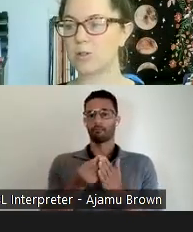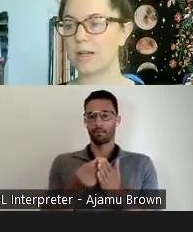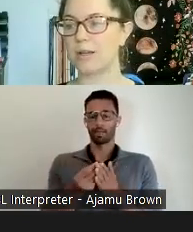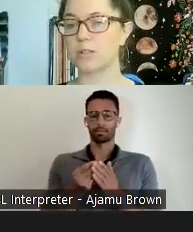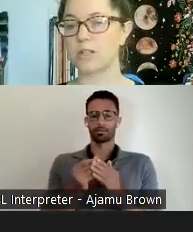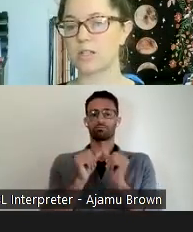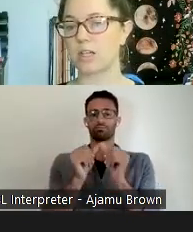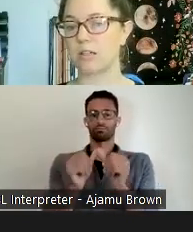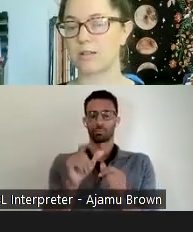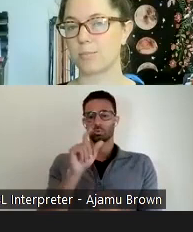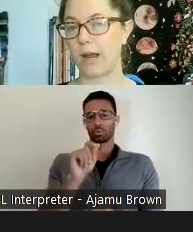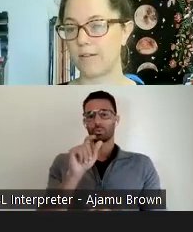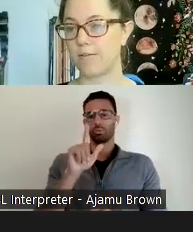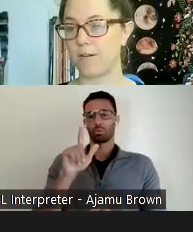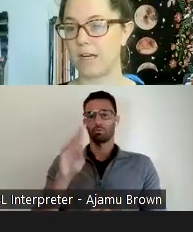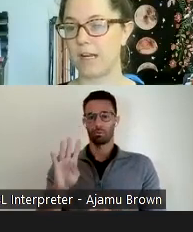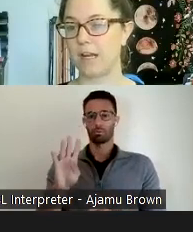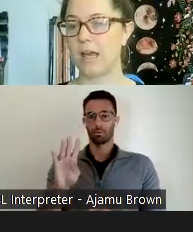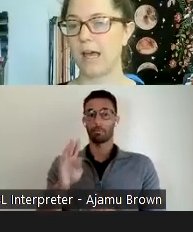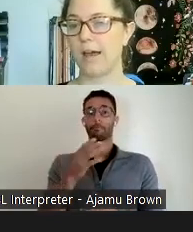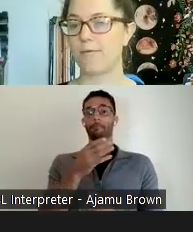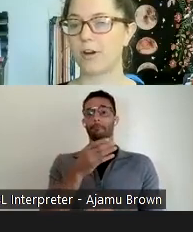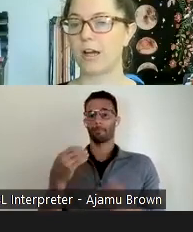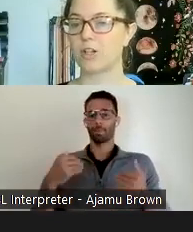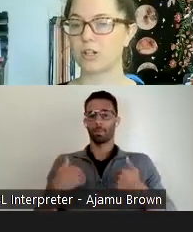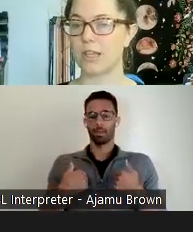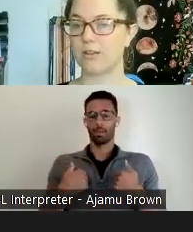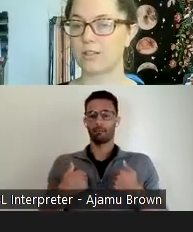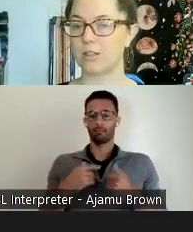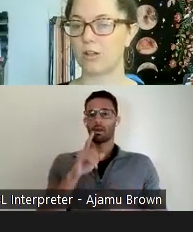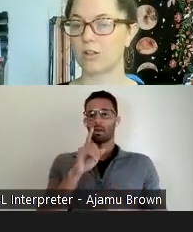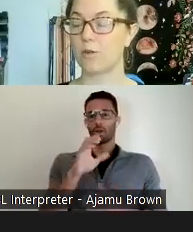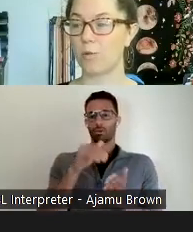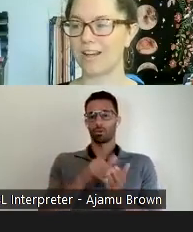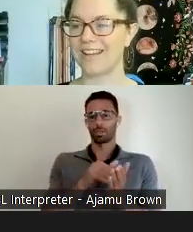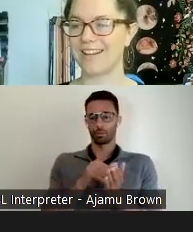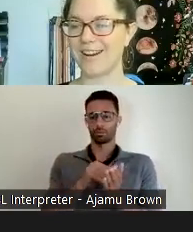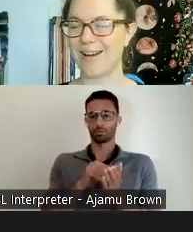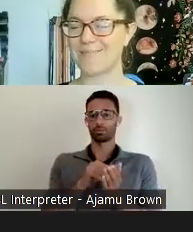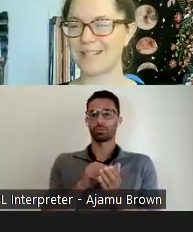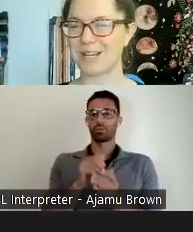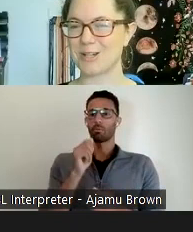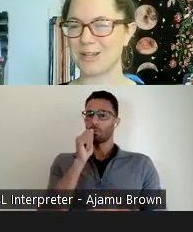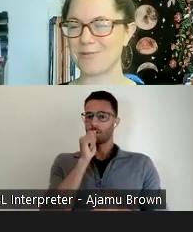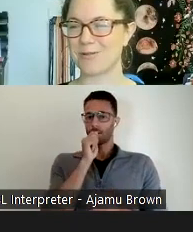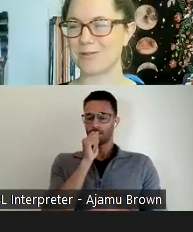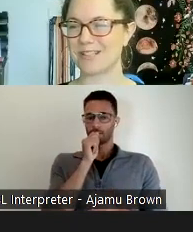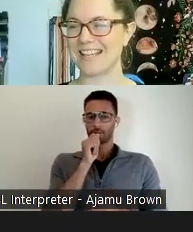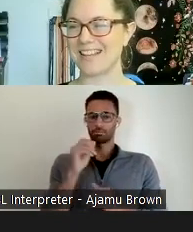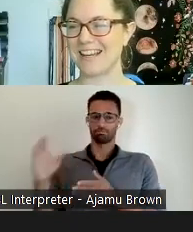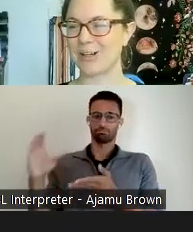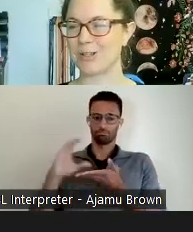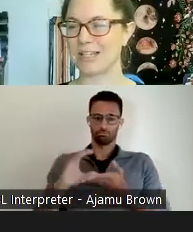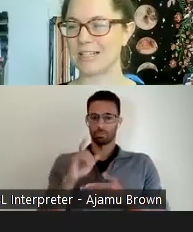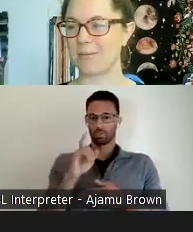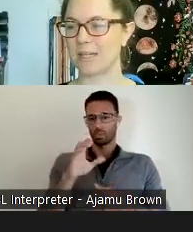was also able to secure some private funding for $100,000 for 1 year, potentially more. We'll see